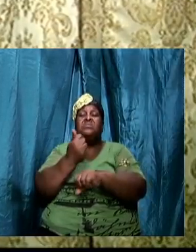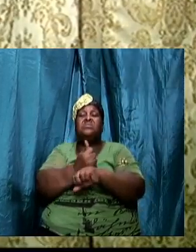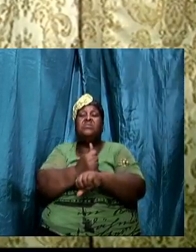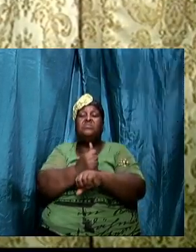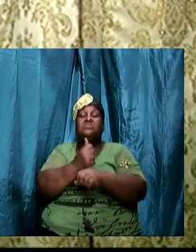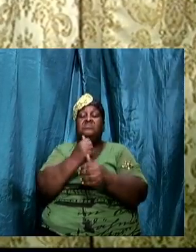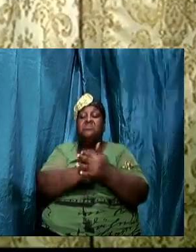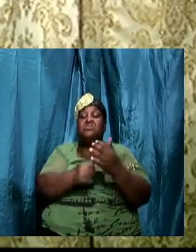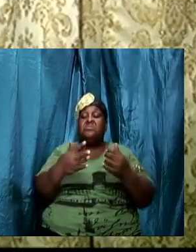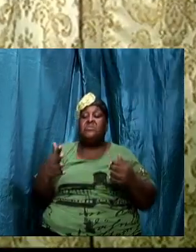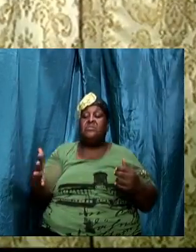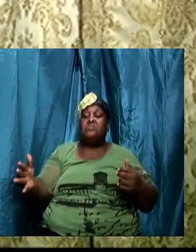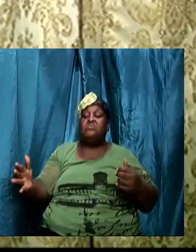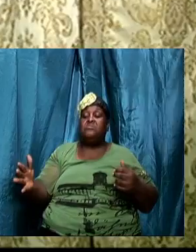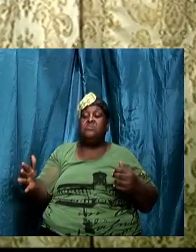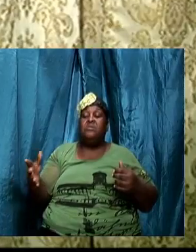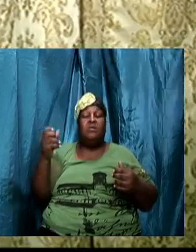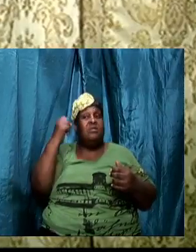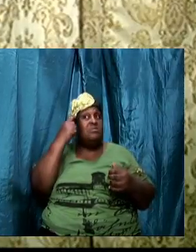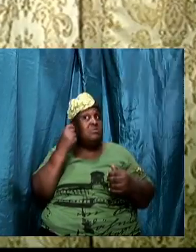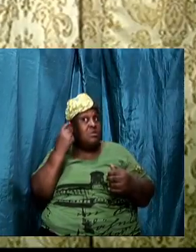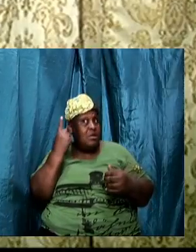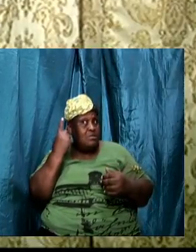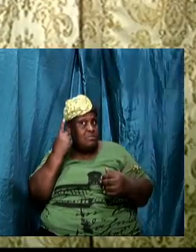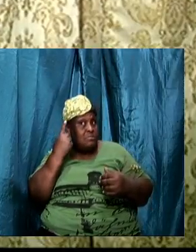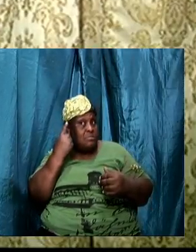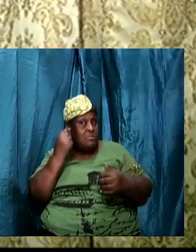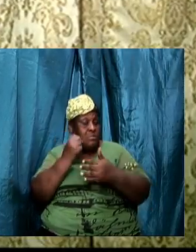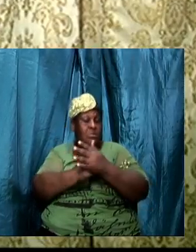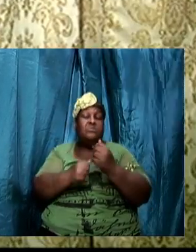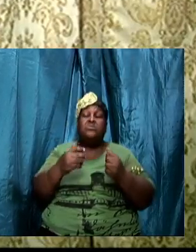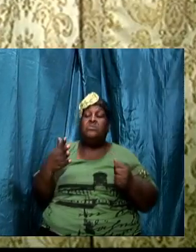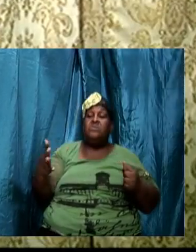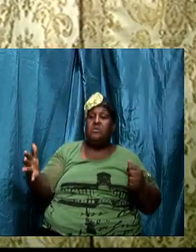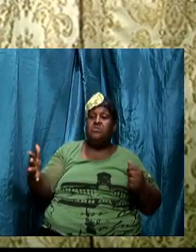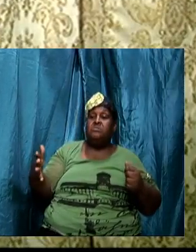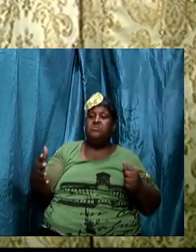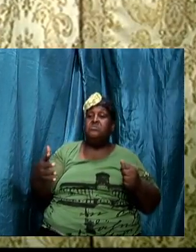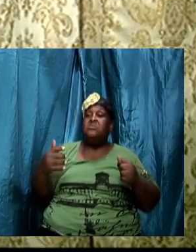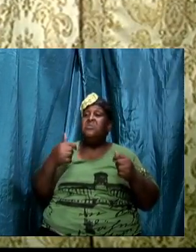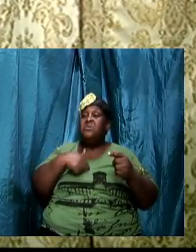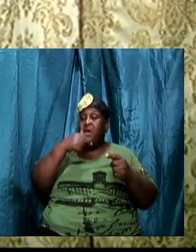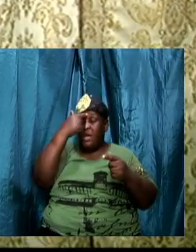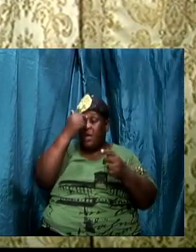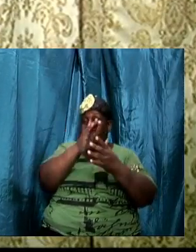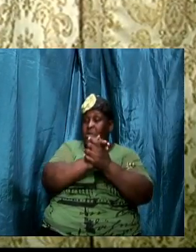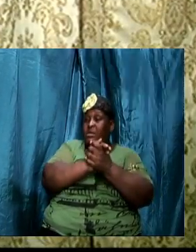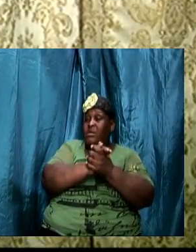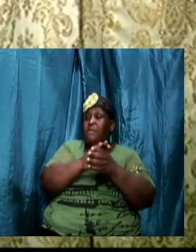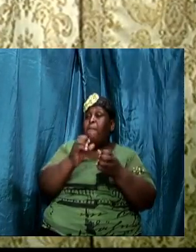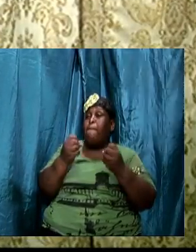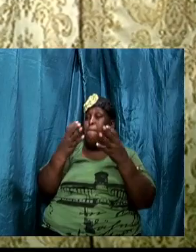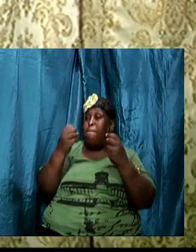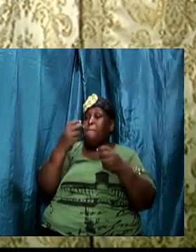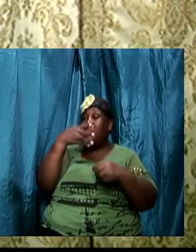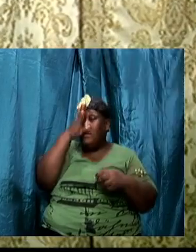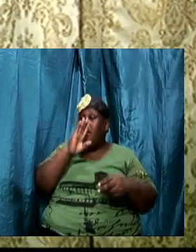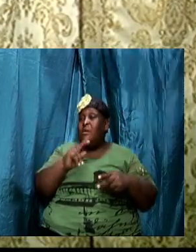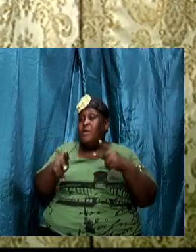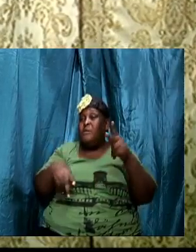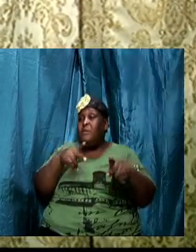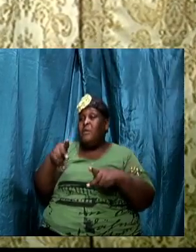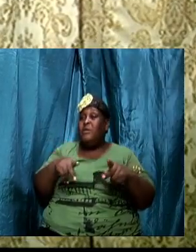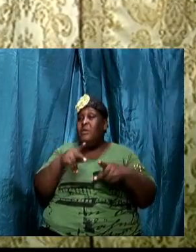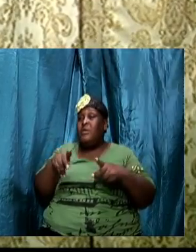some things. I believe that a lot of God's people